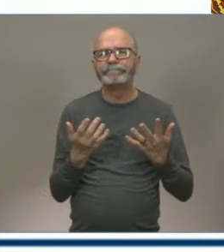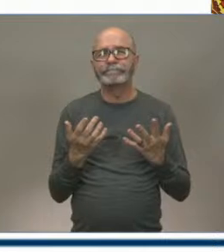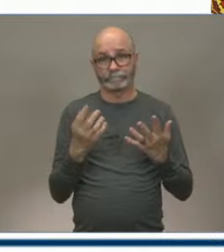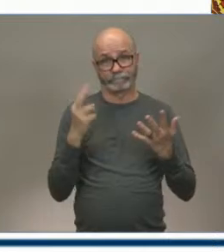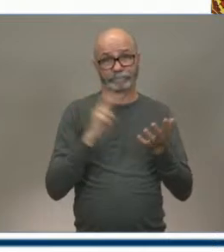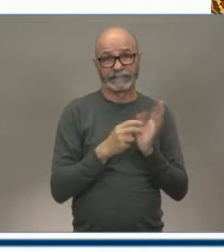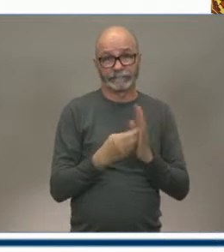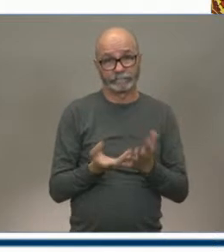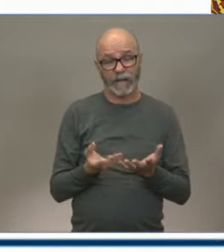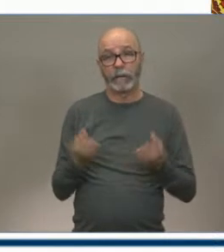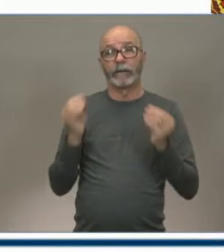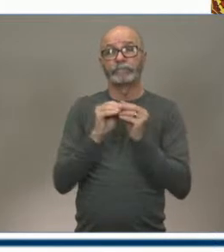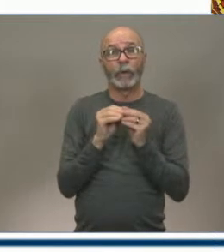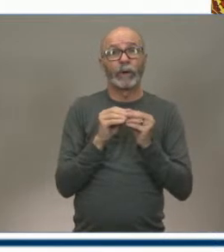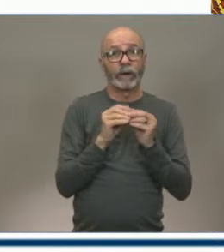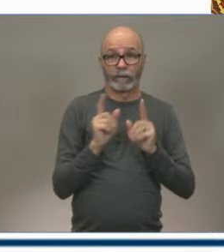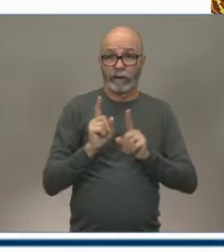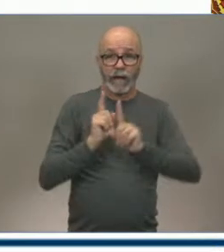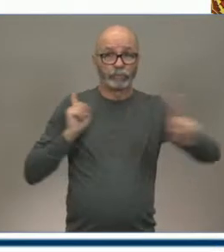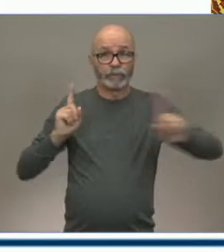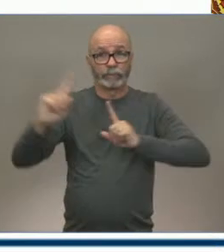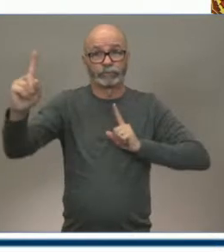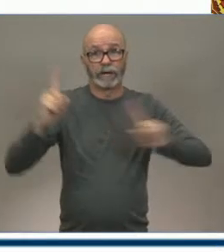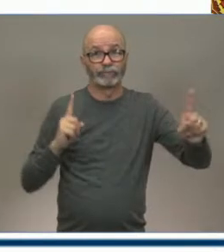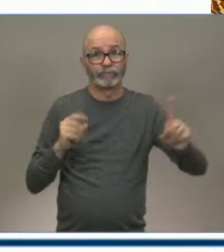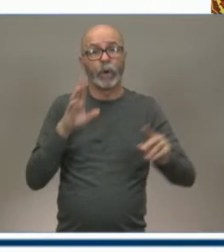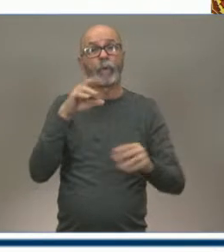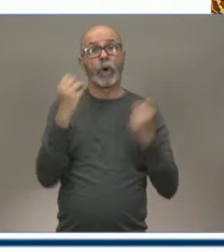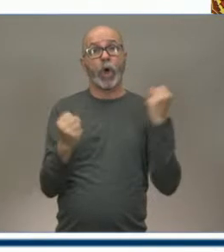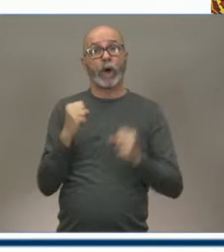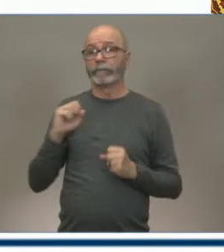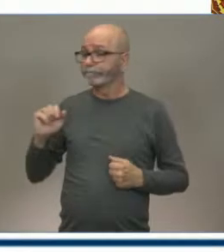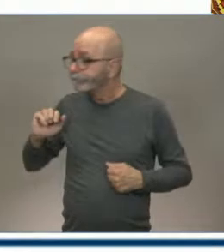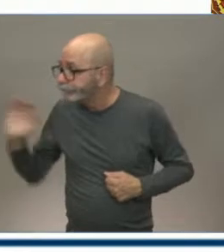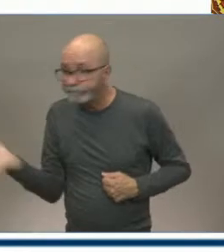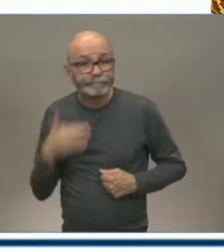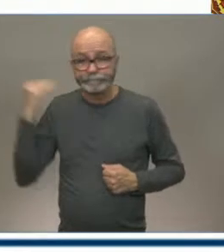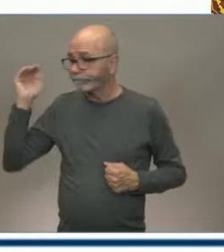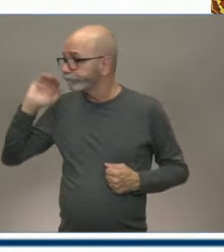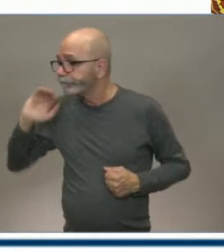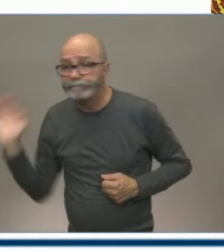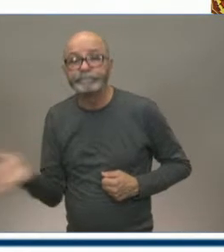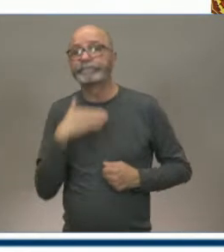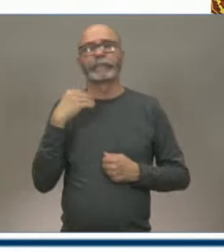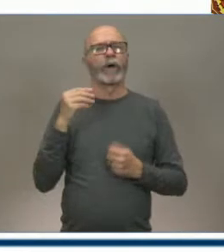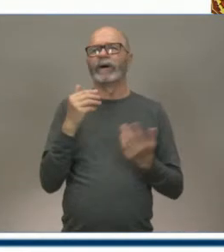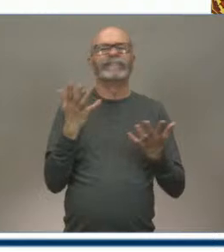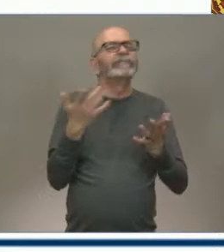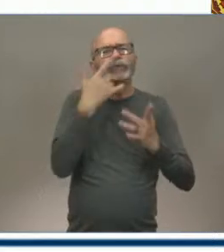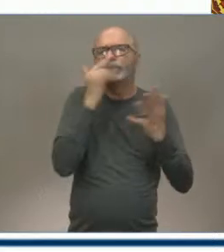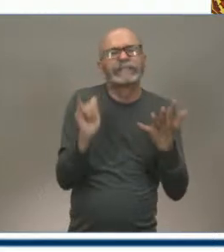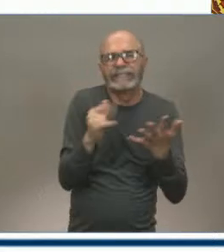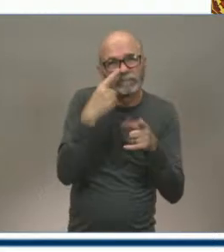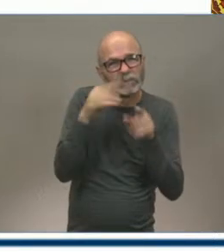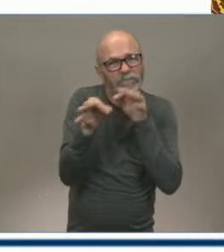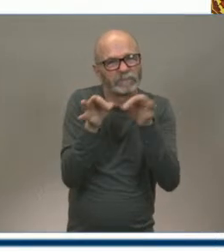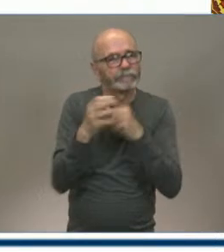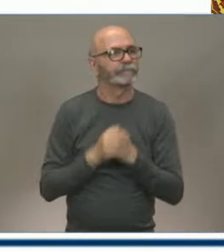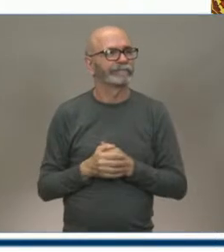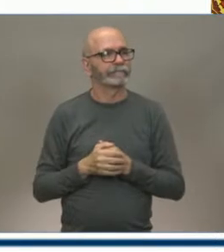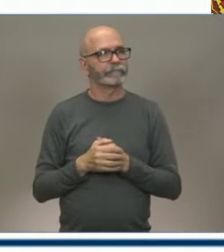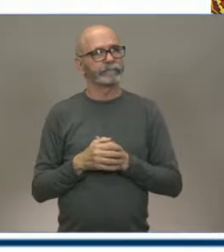the border? Will cars be stopped individually and checked? How exactly is that going to look and function? I